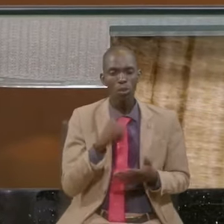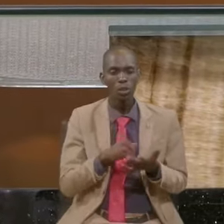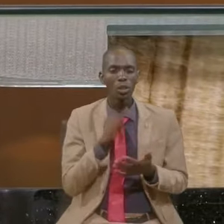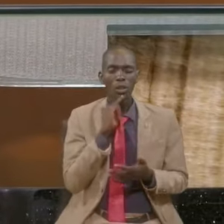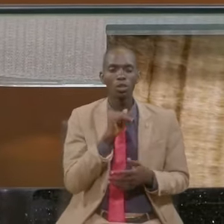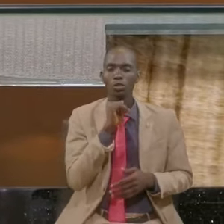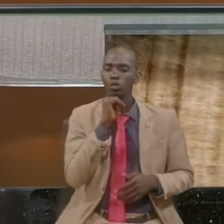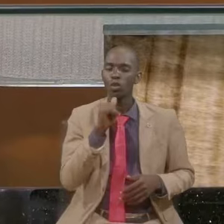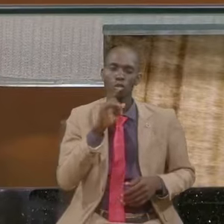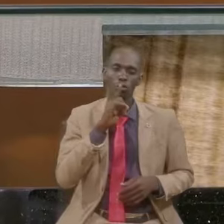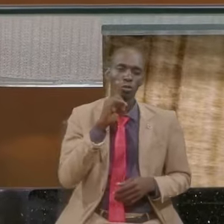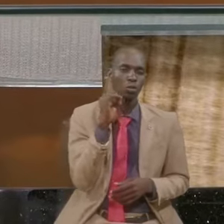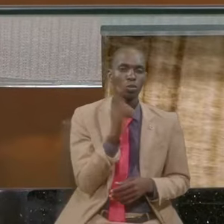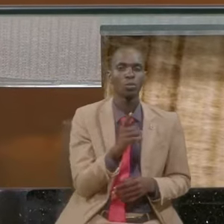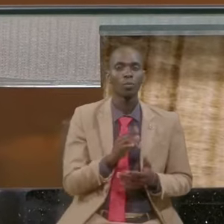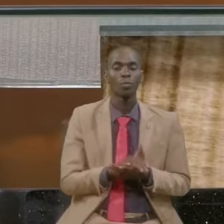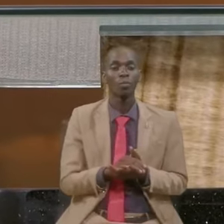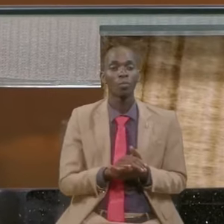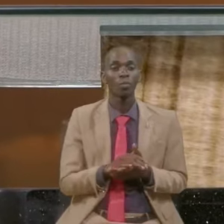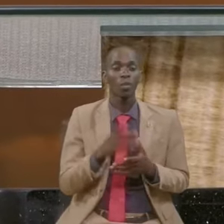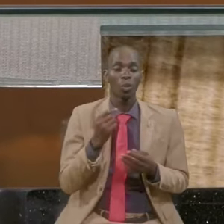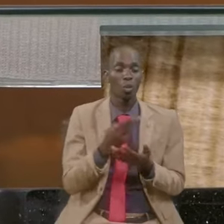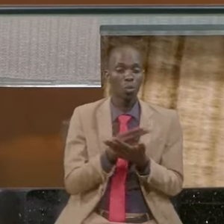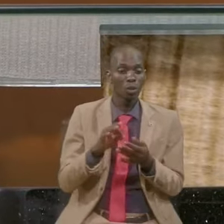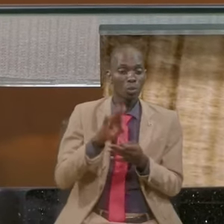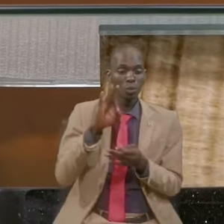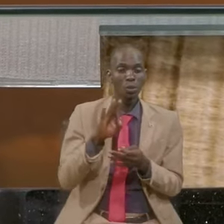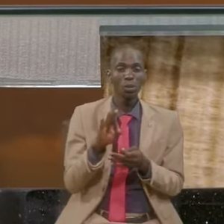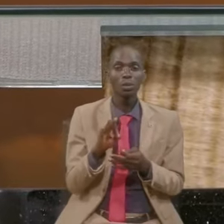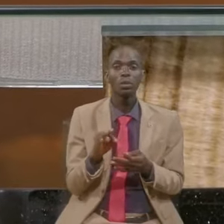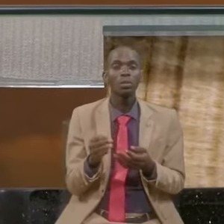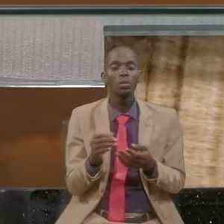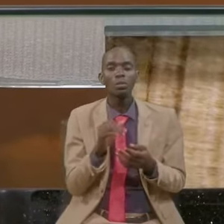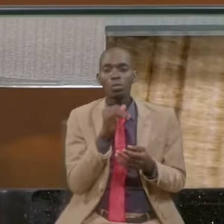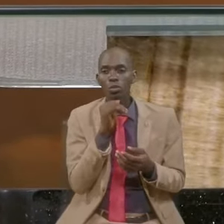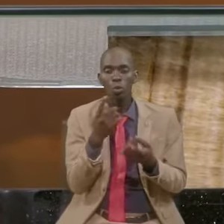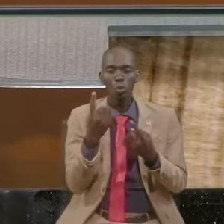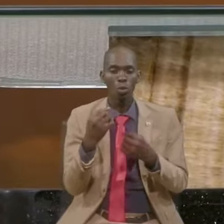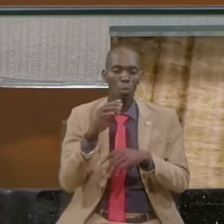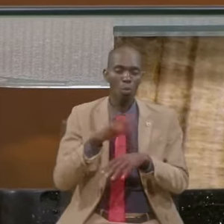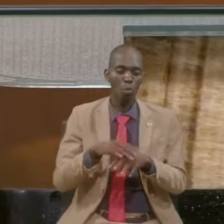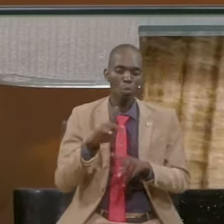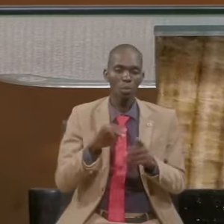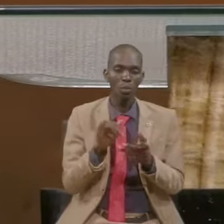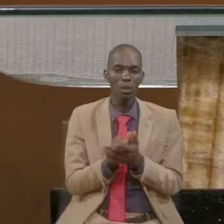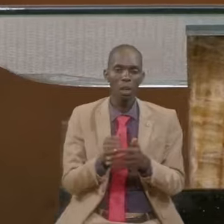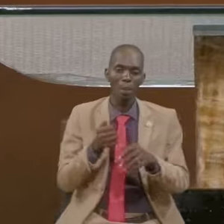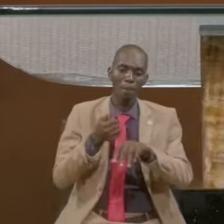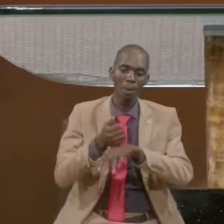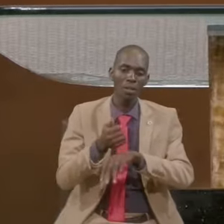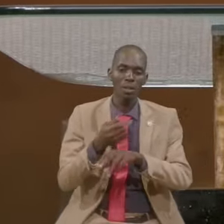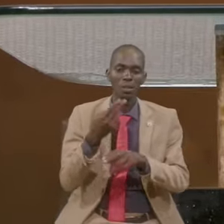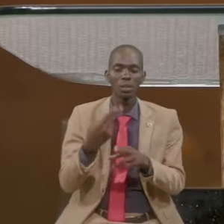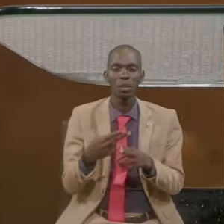Ghost if people blaspheme the name of God through them. Revelation